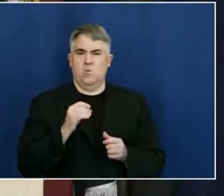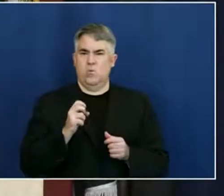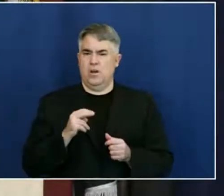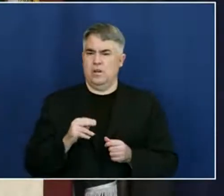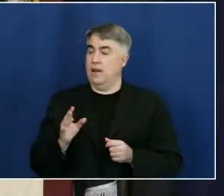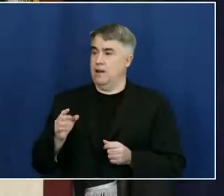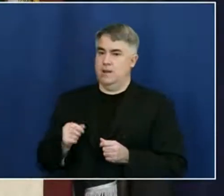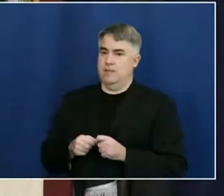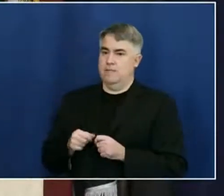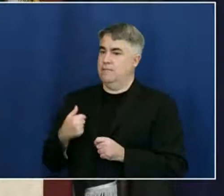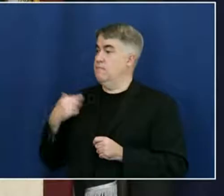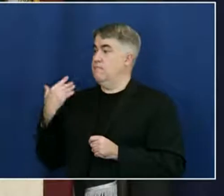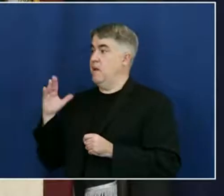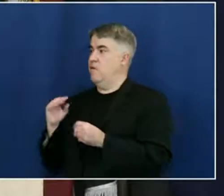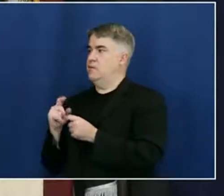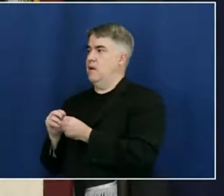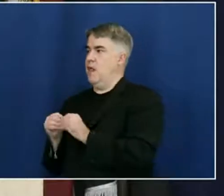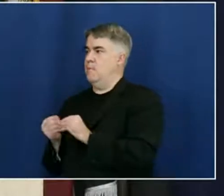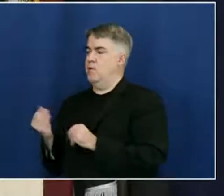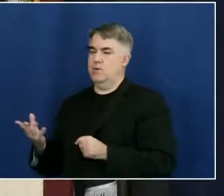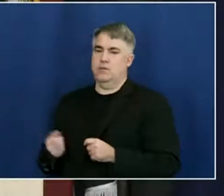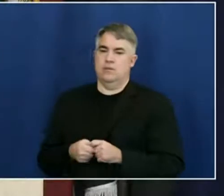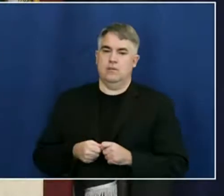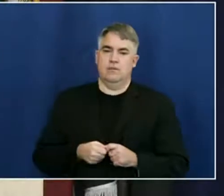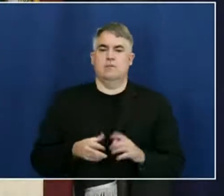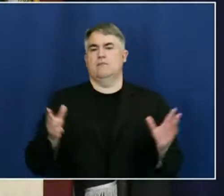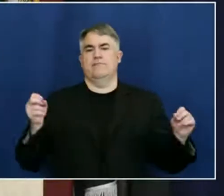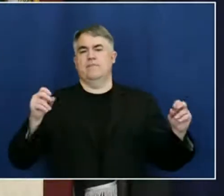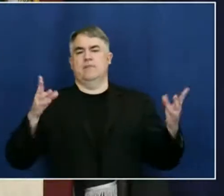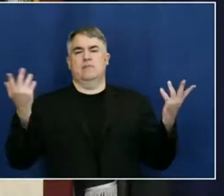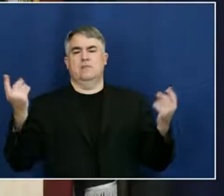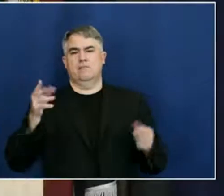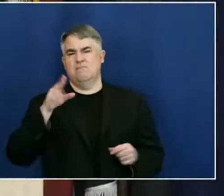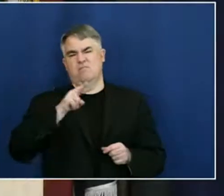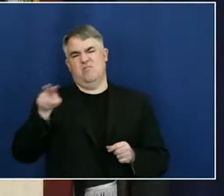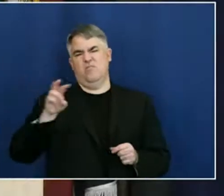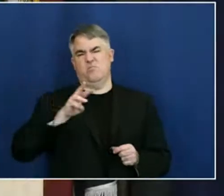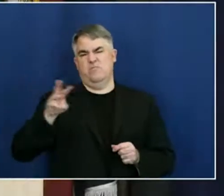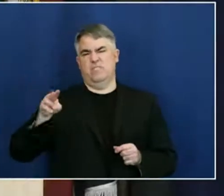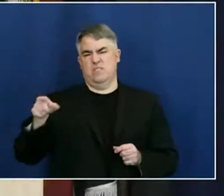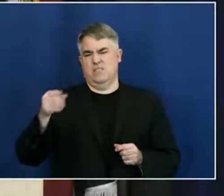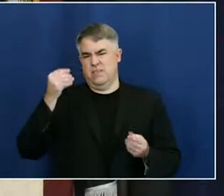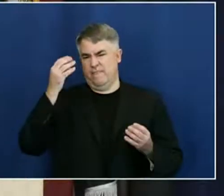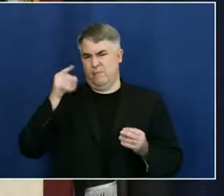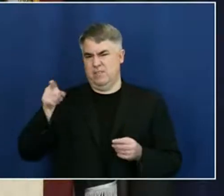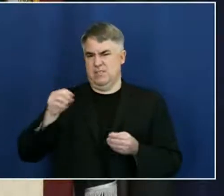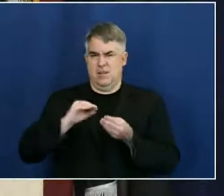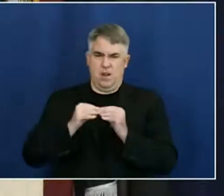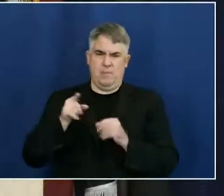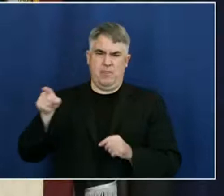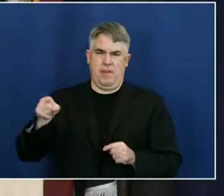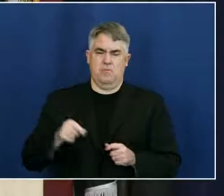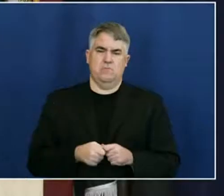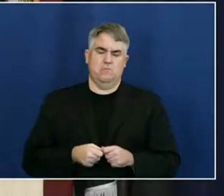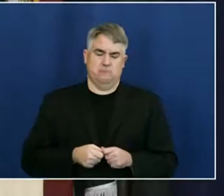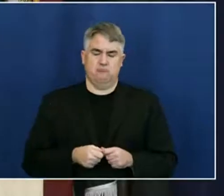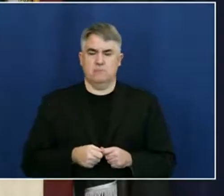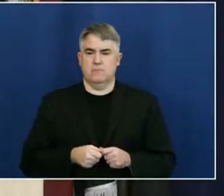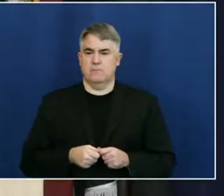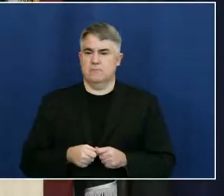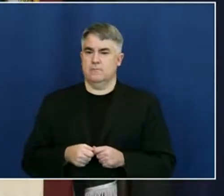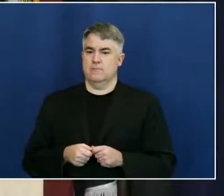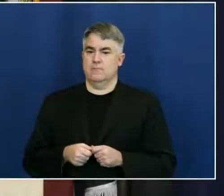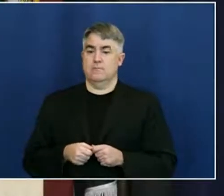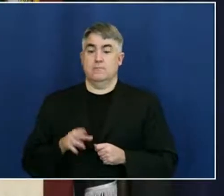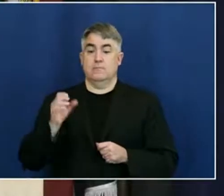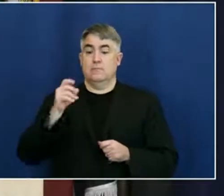we'll try them. That should be an easy enough number to pull for you, and we can send that to you and provide it. But to our knowledge, folks are not missing